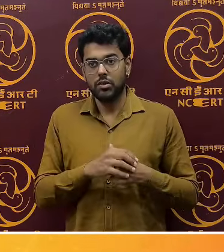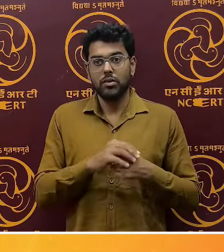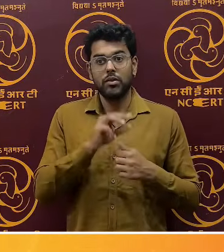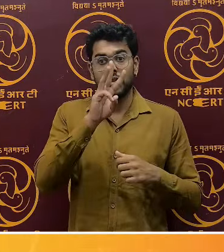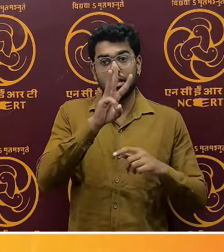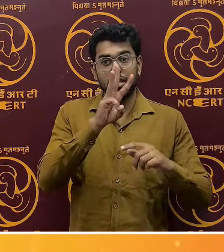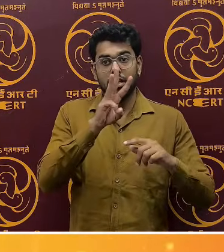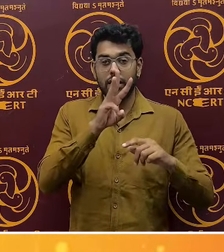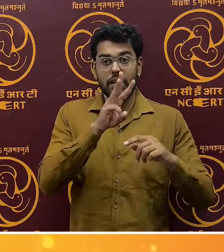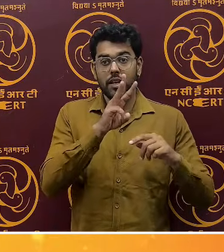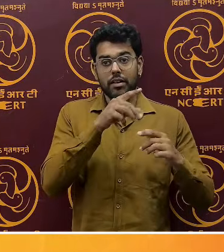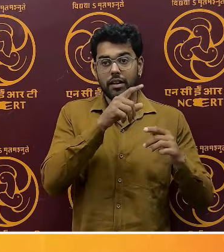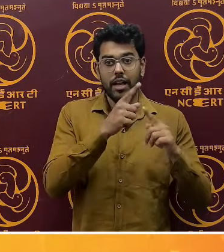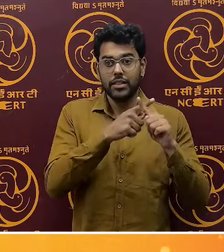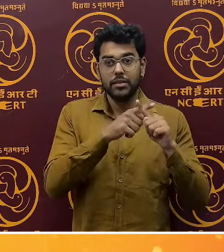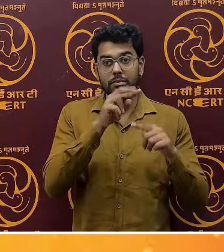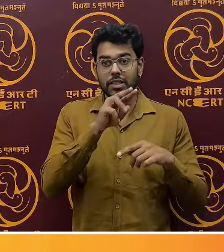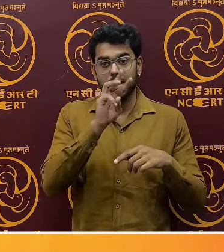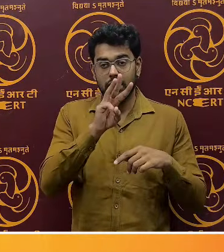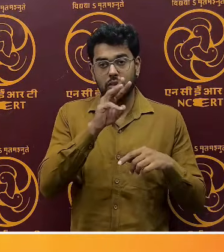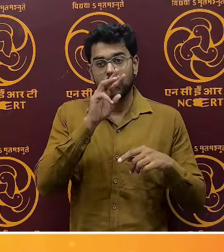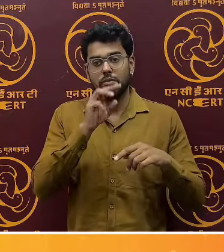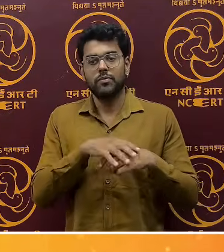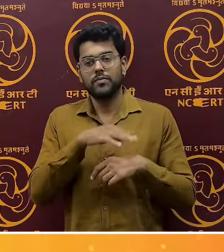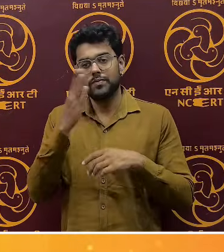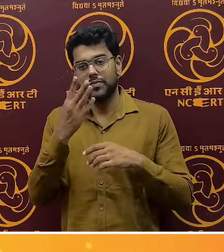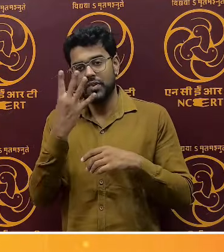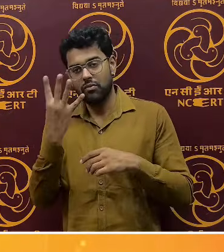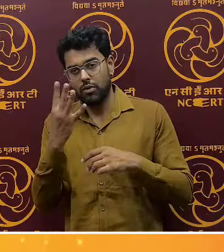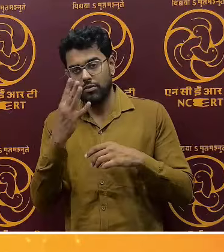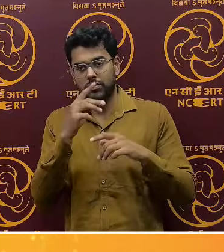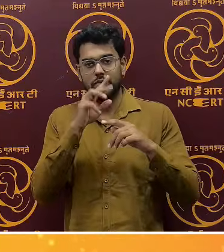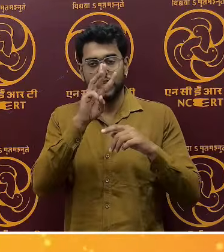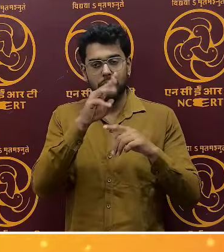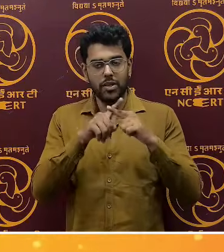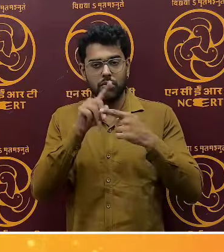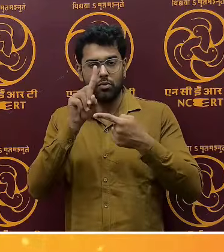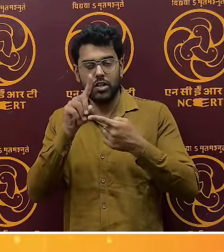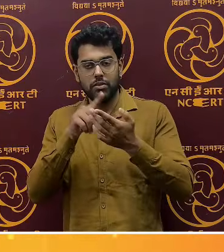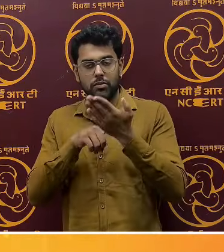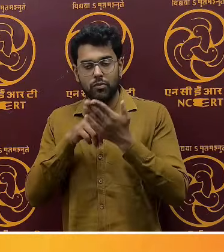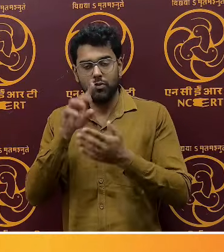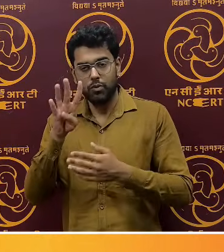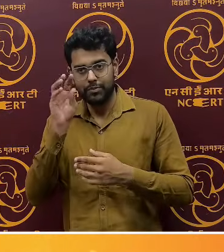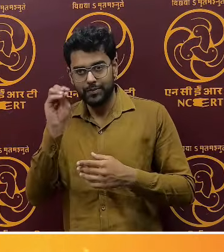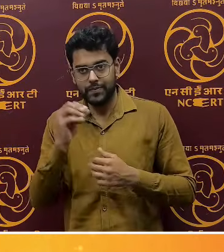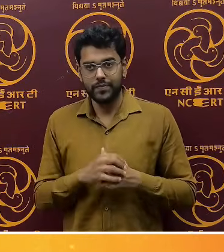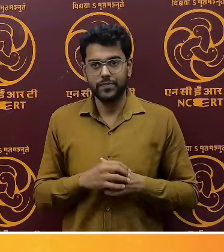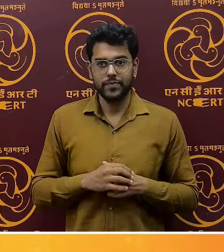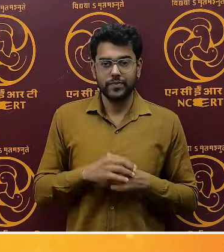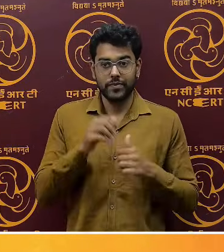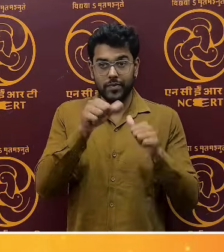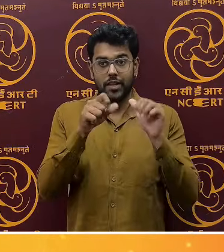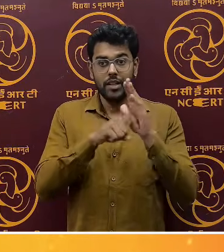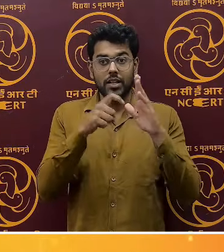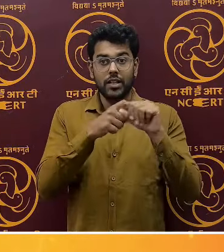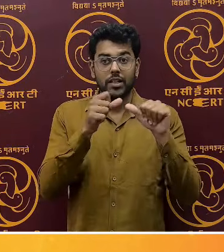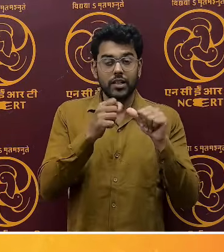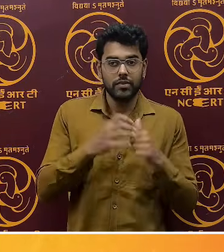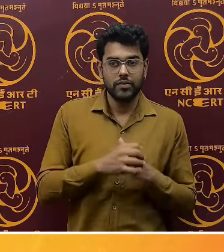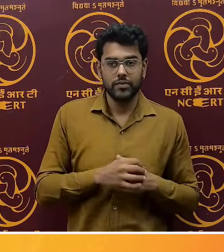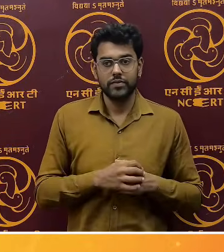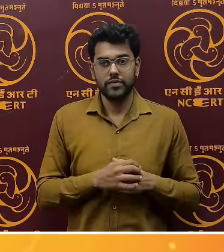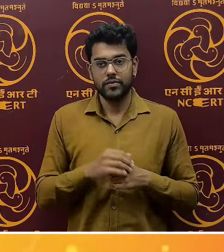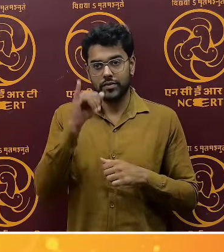that is 4. Again area of the rectangle will be x plus 3 into x plus 1, that